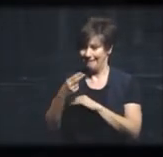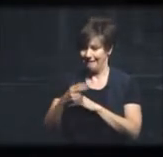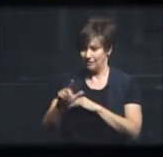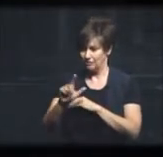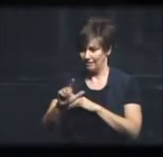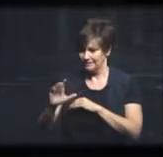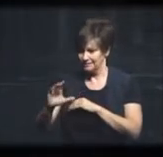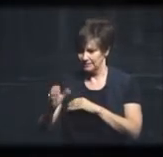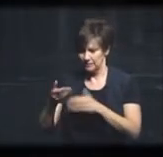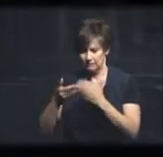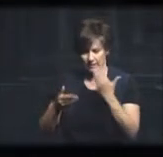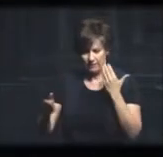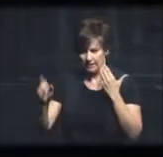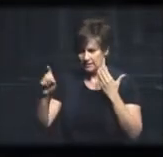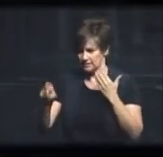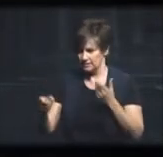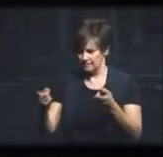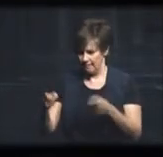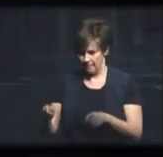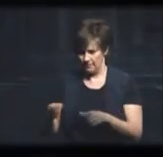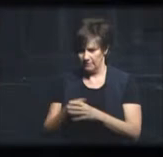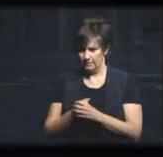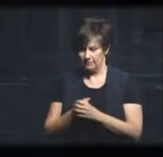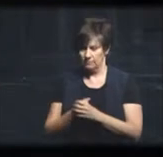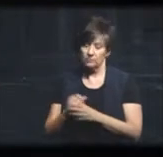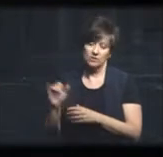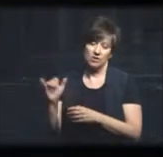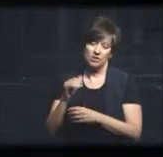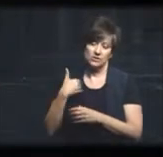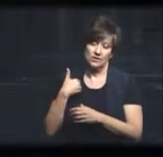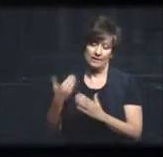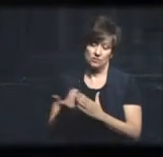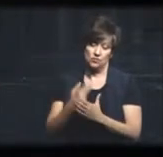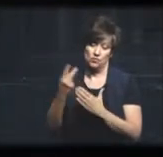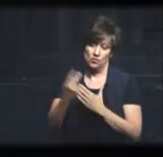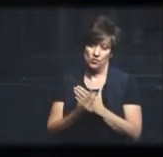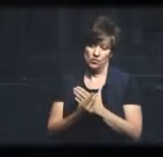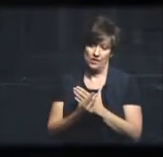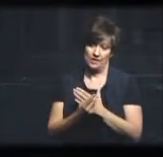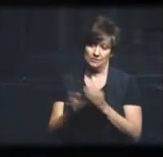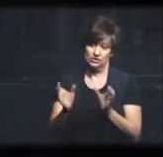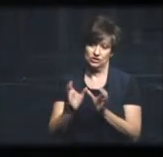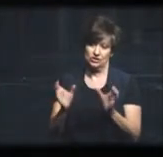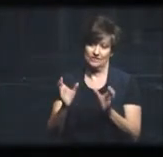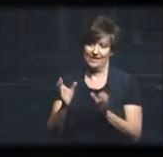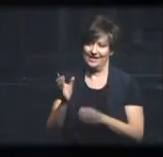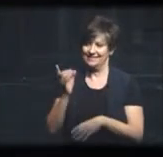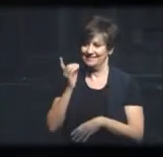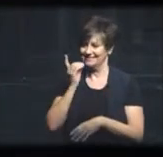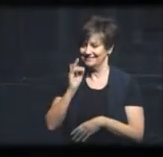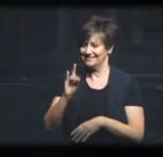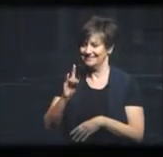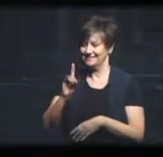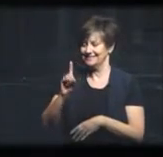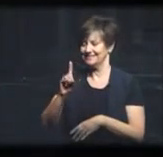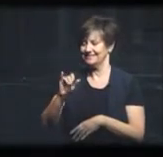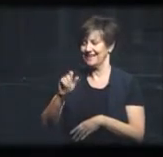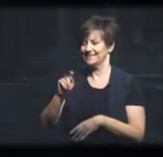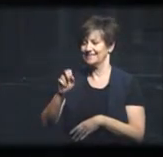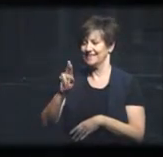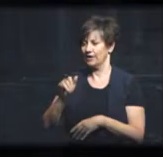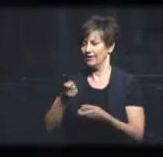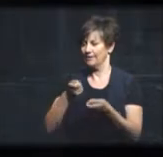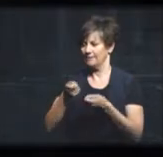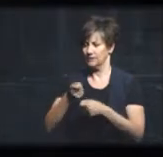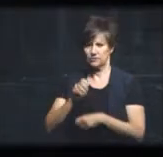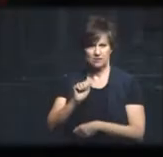and everything else that has to happen with it. We also have a new program, the Certified Dietary Manager, which is